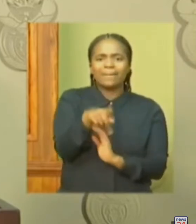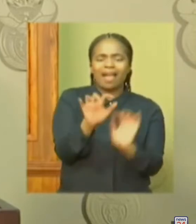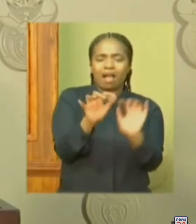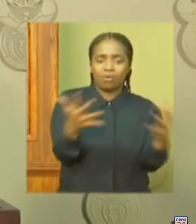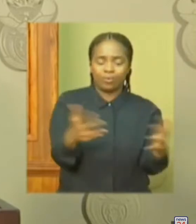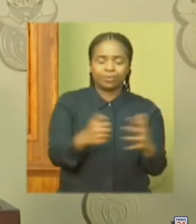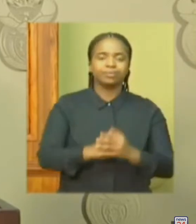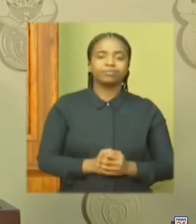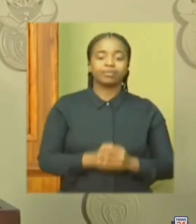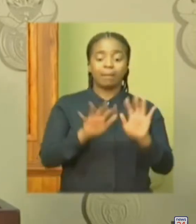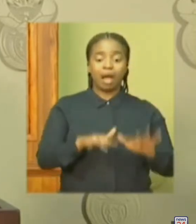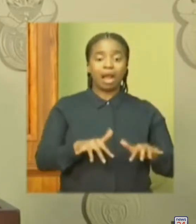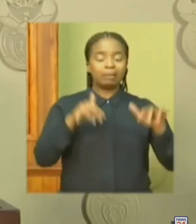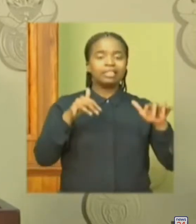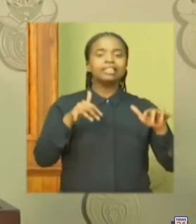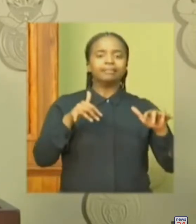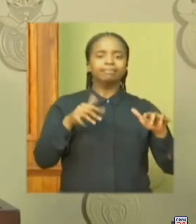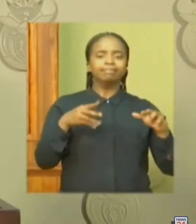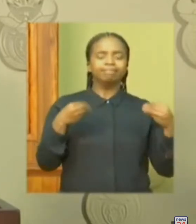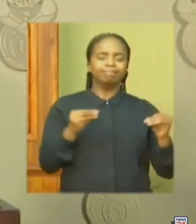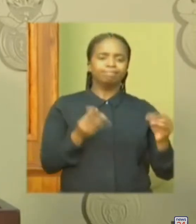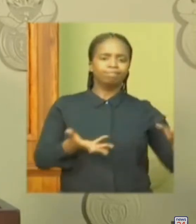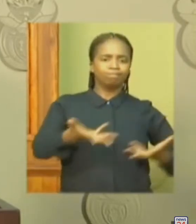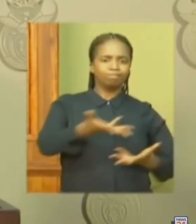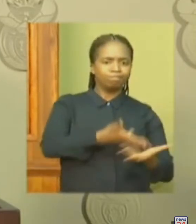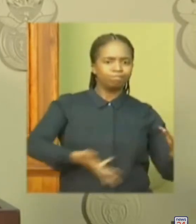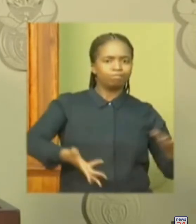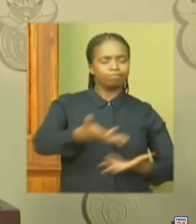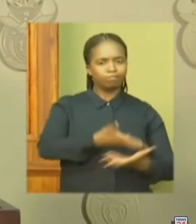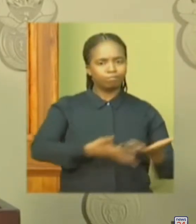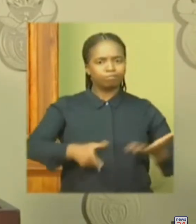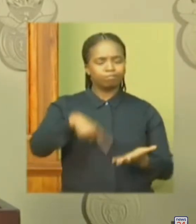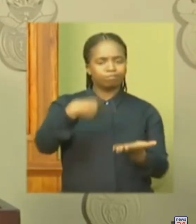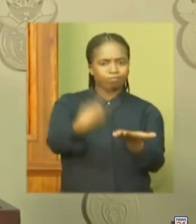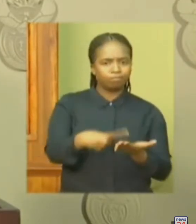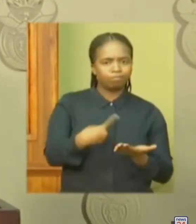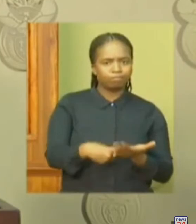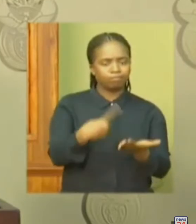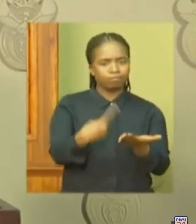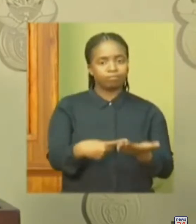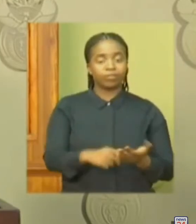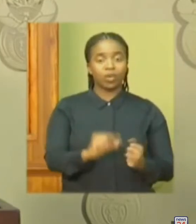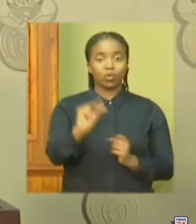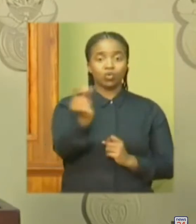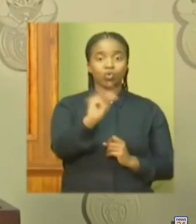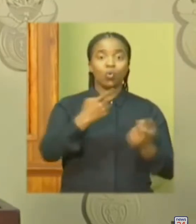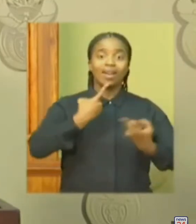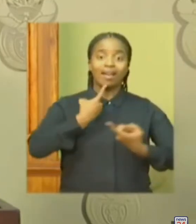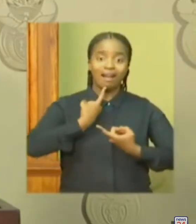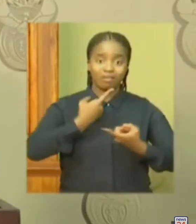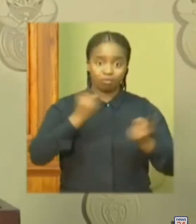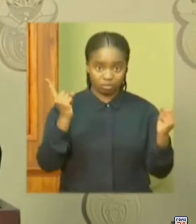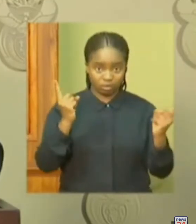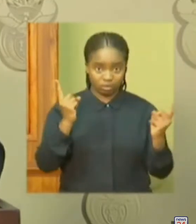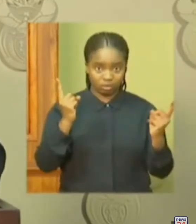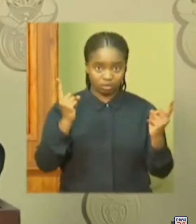Cabinet is seized with this issue and will be announcing